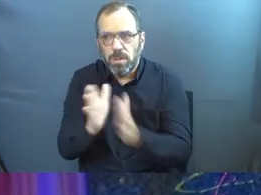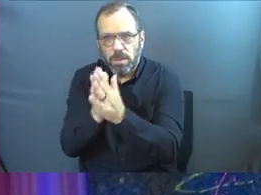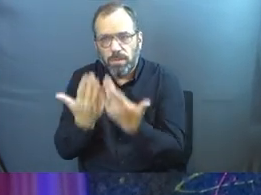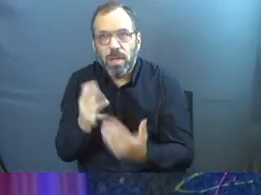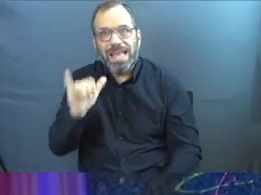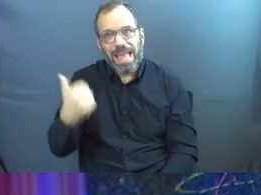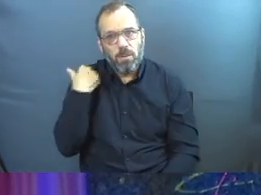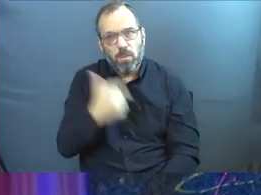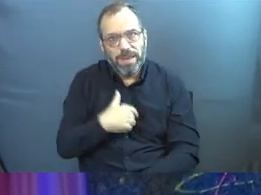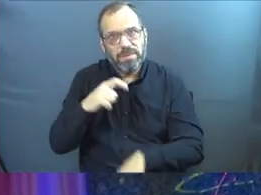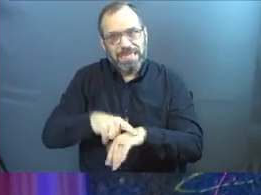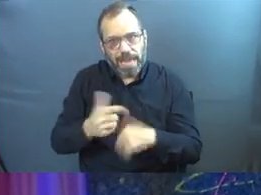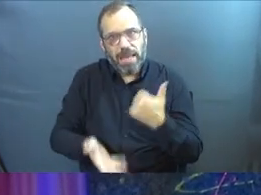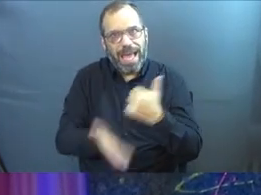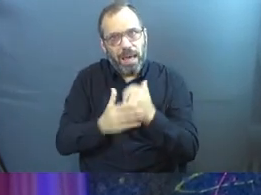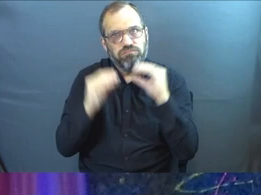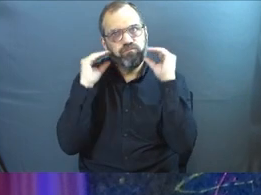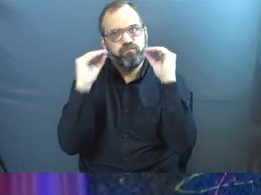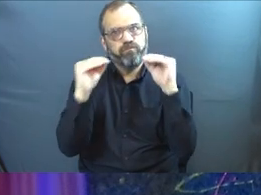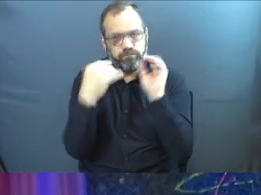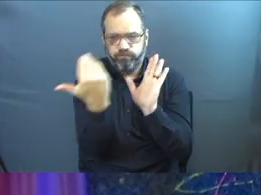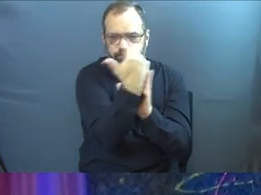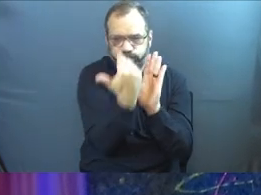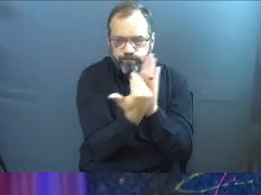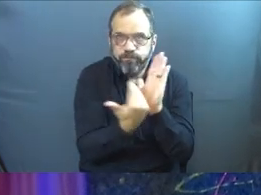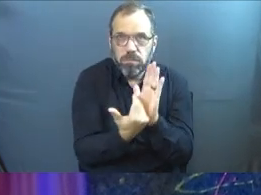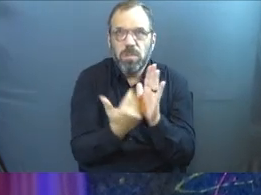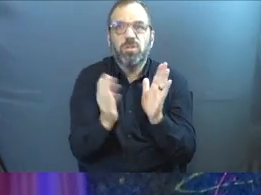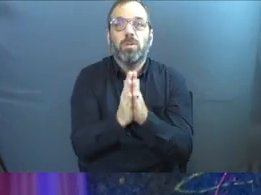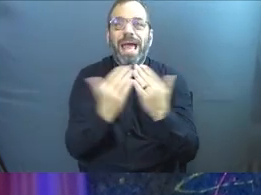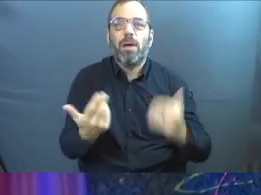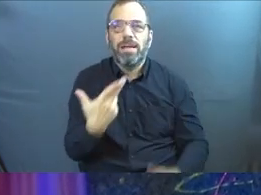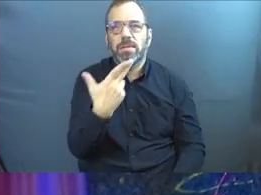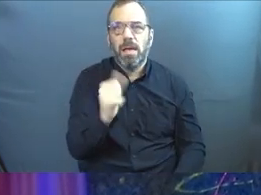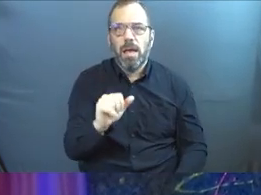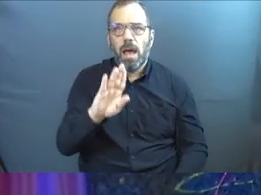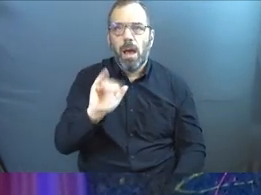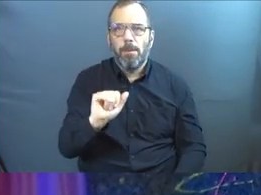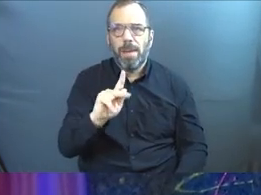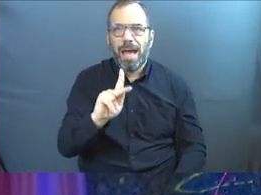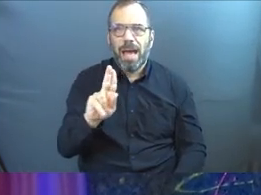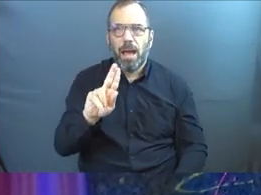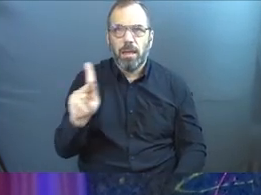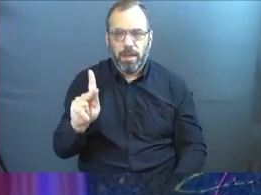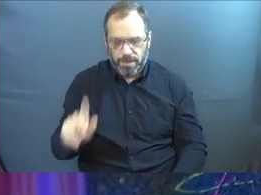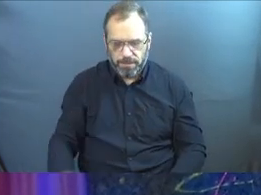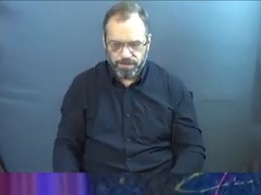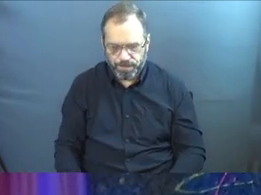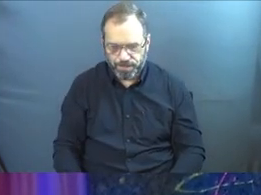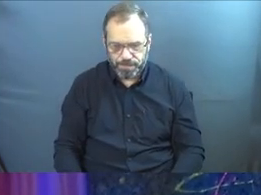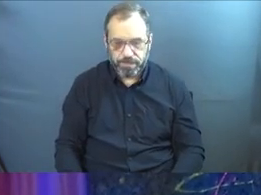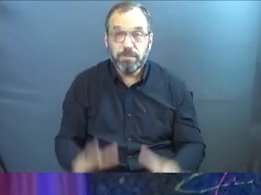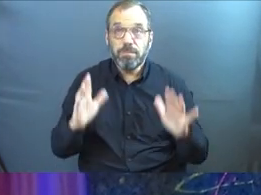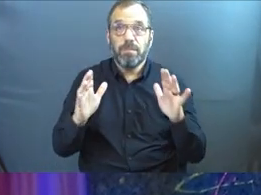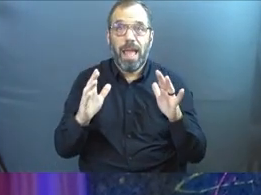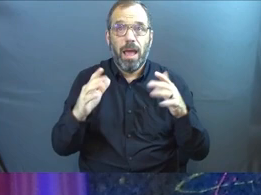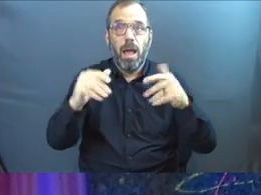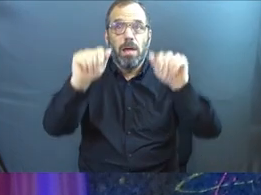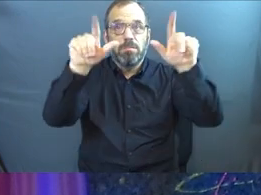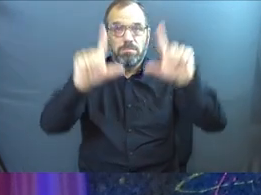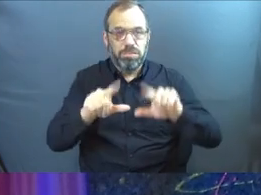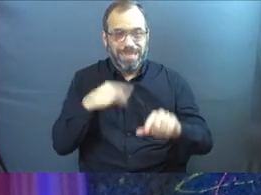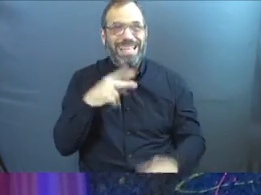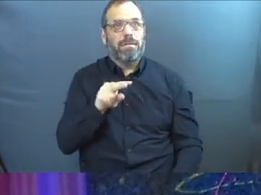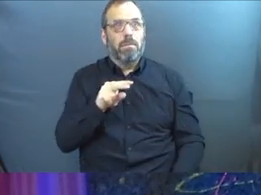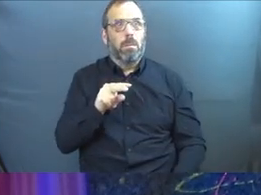years that we've been able to walk you through a series like this. And so Habakkuk, that's what we're about to do. Now, the next slide's really